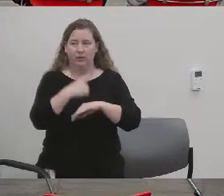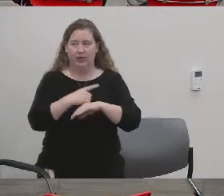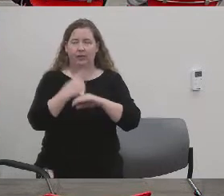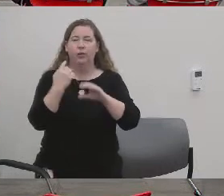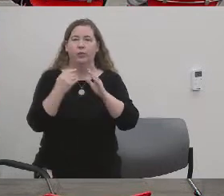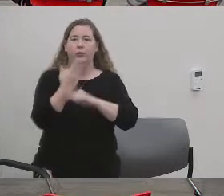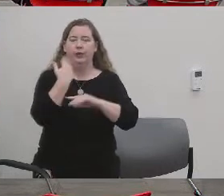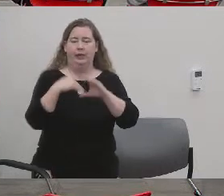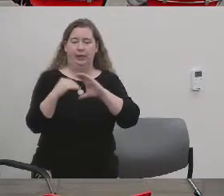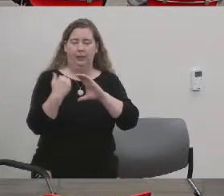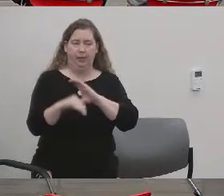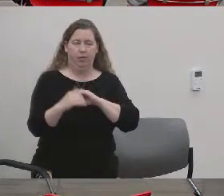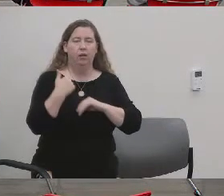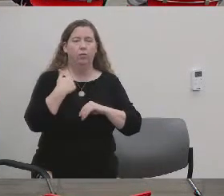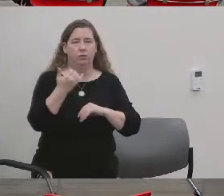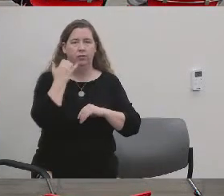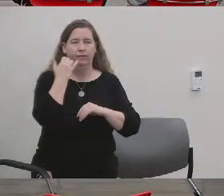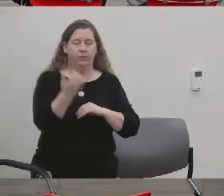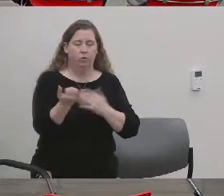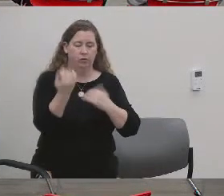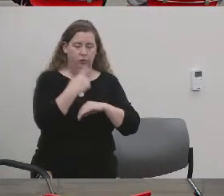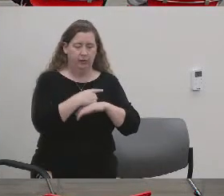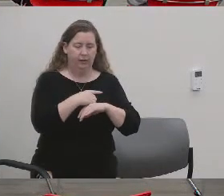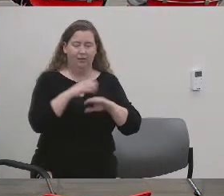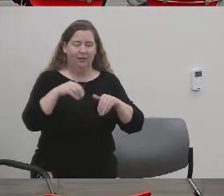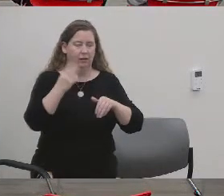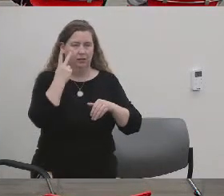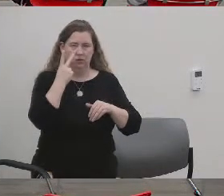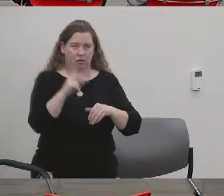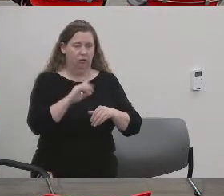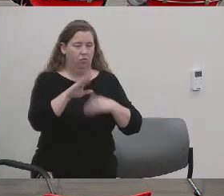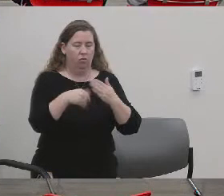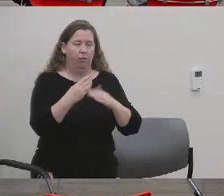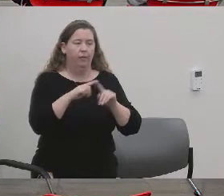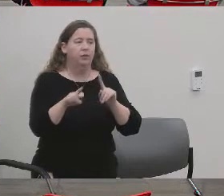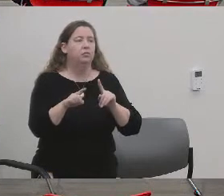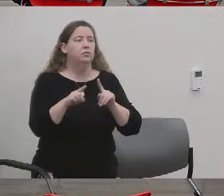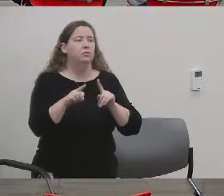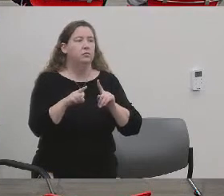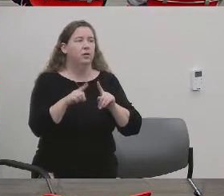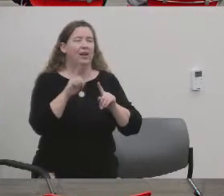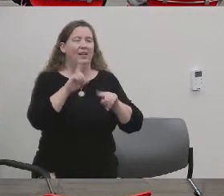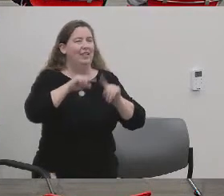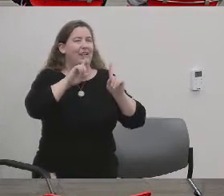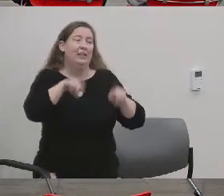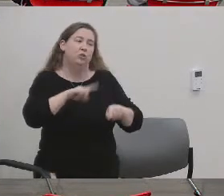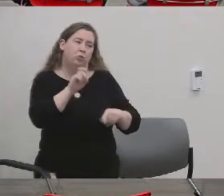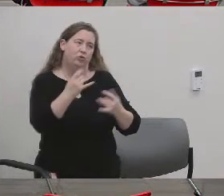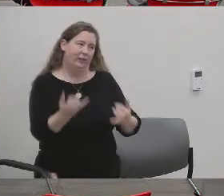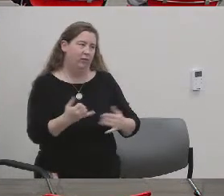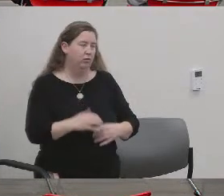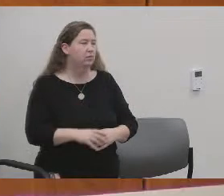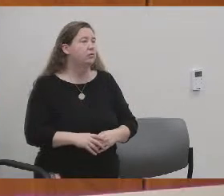on a family sick leave today, so I've not had a chance to see it. So I could not answer that question. Okay.